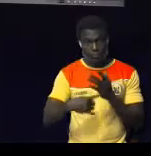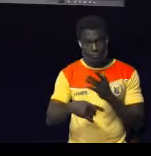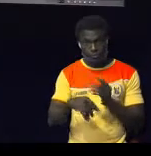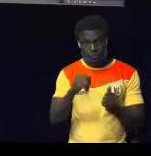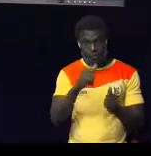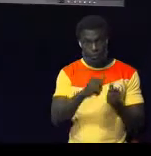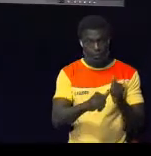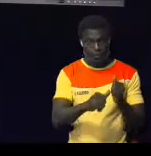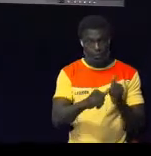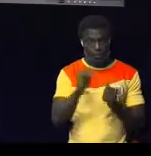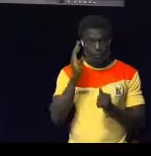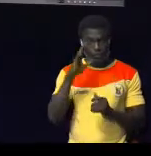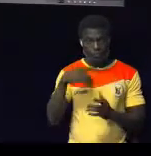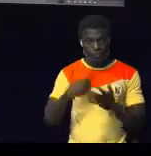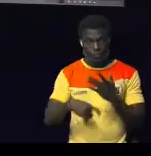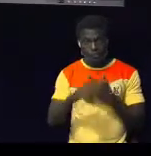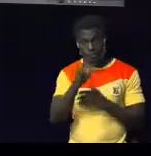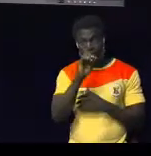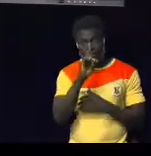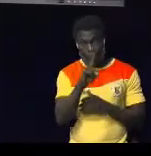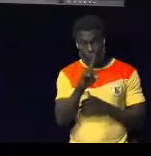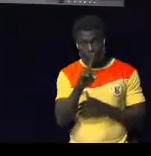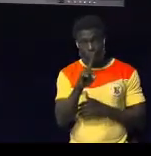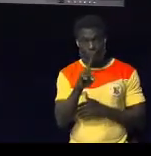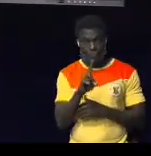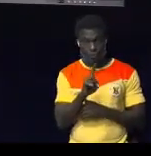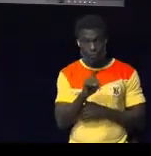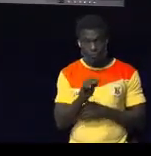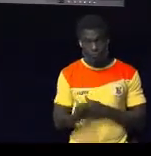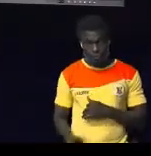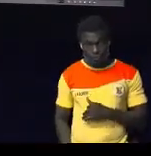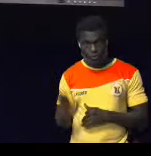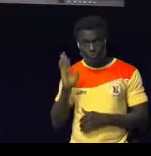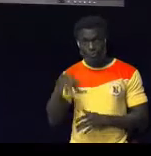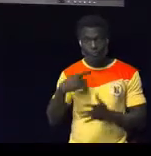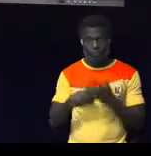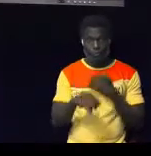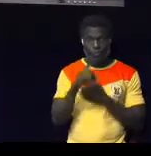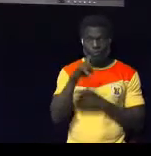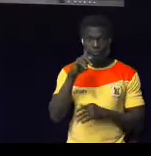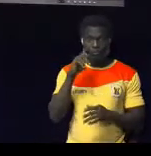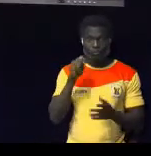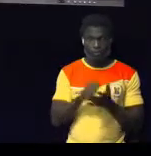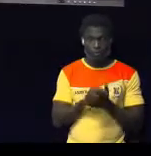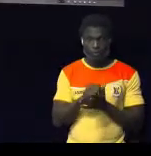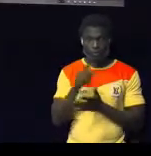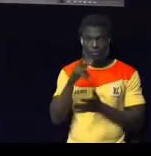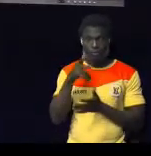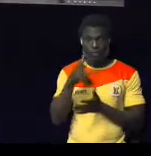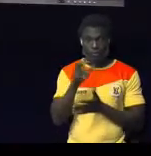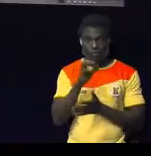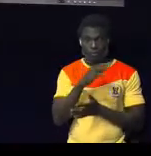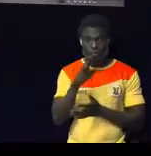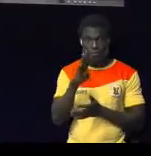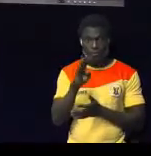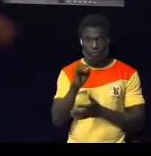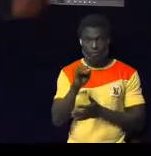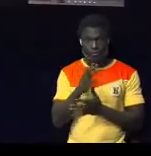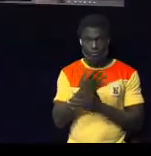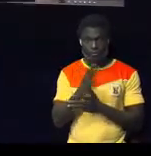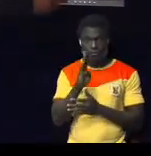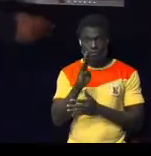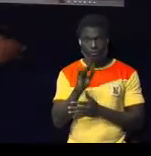what each pair will cost. And so one pair of shorts will cost 1,340 divided by 5.